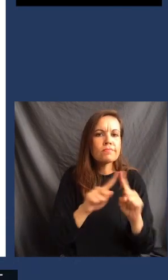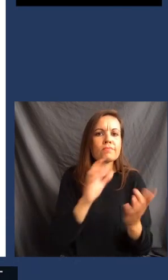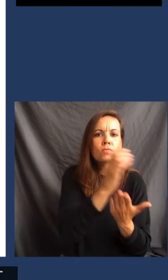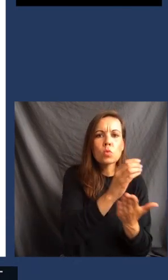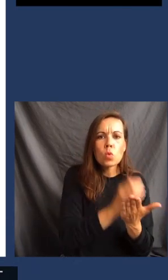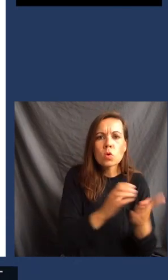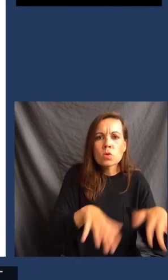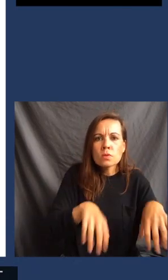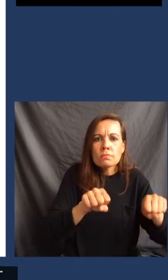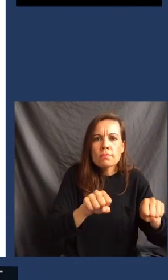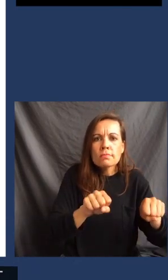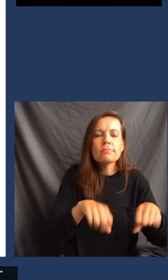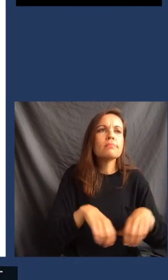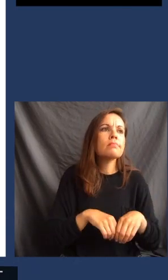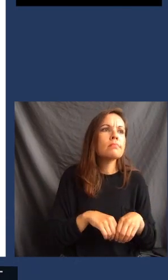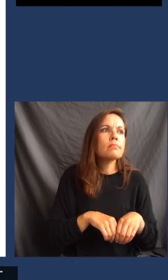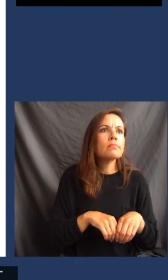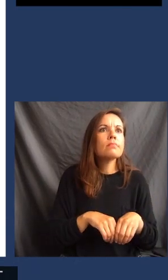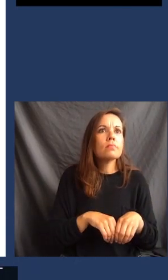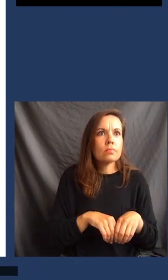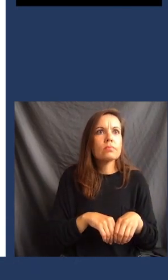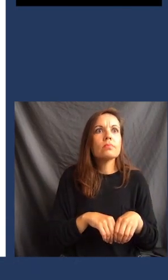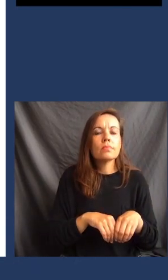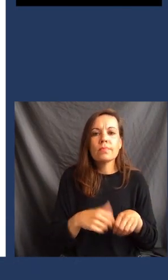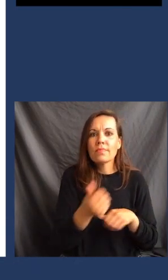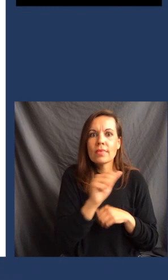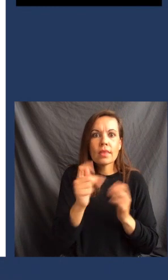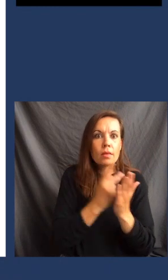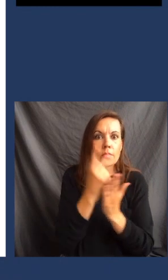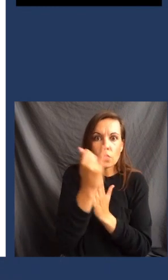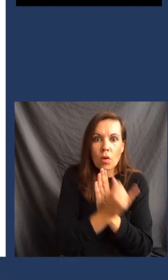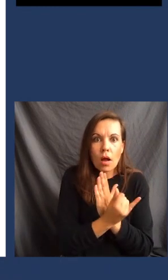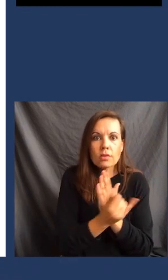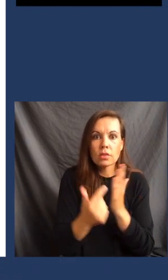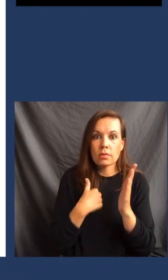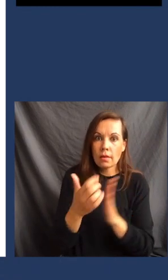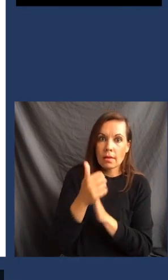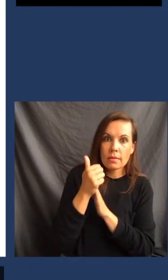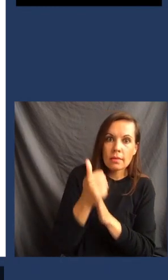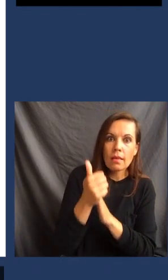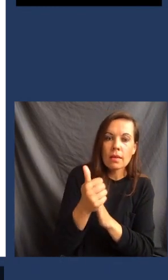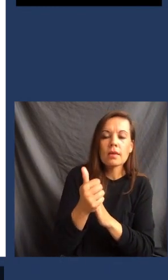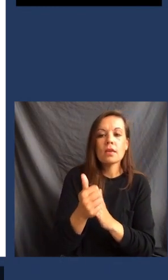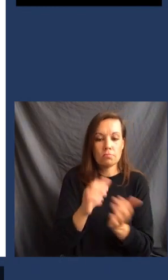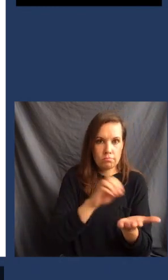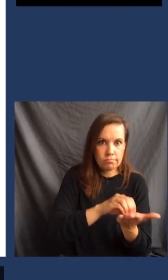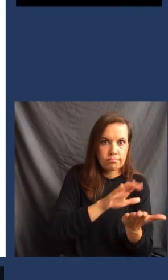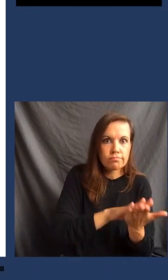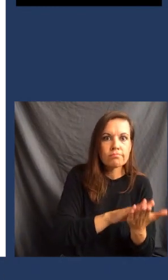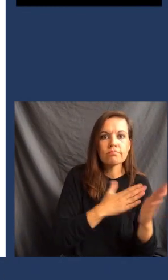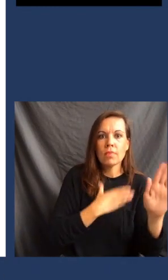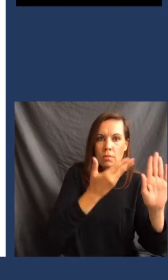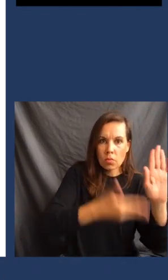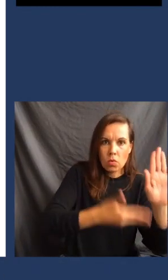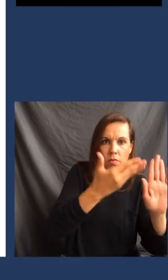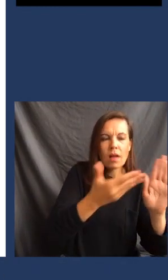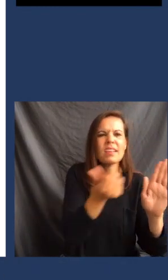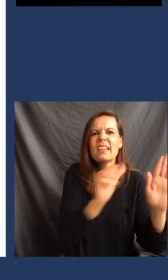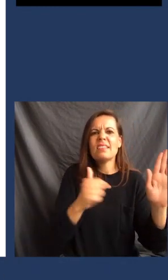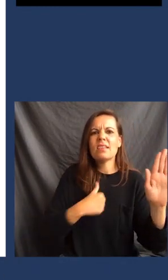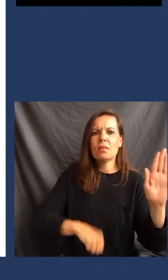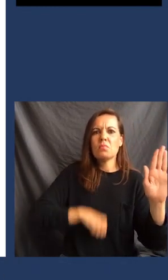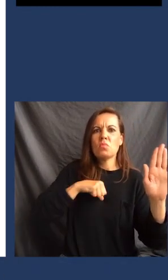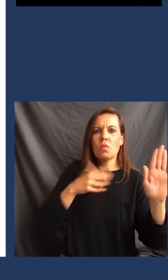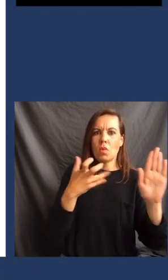courseworks that I have participated in, any projects that I have taken lead on, or things that I am proud of and would like to